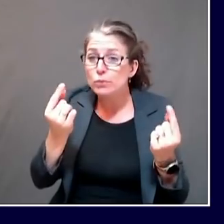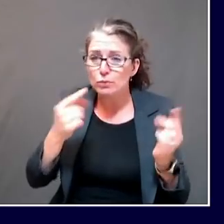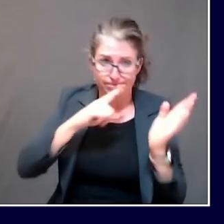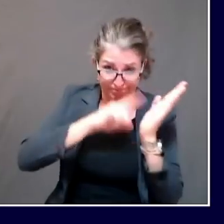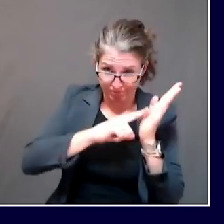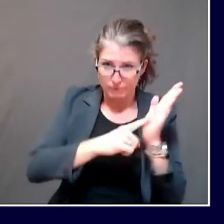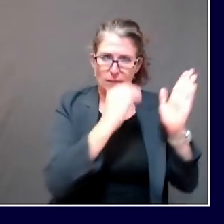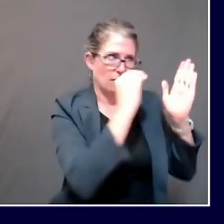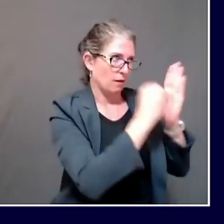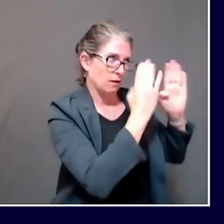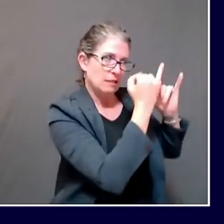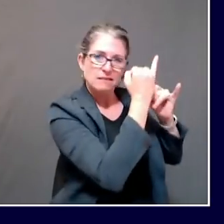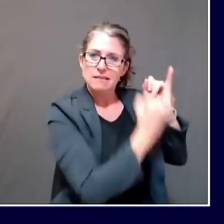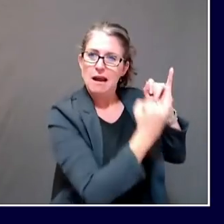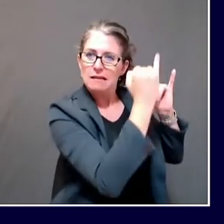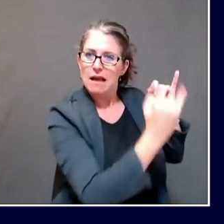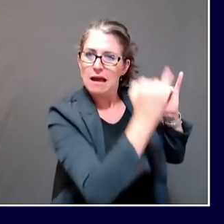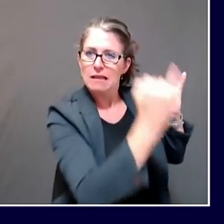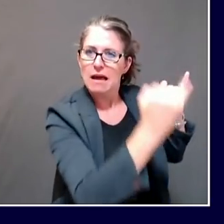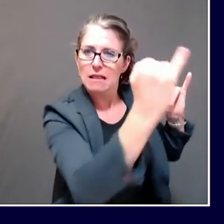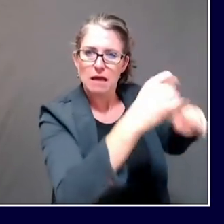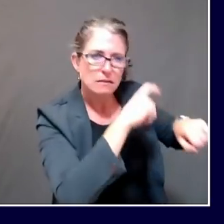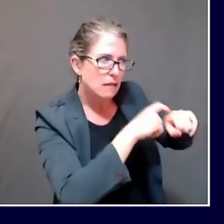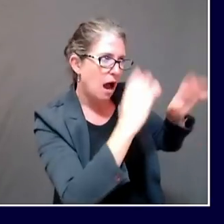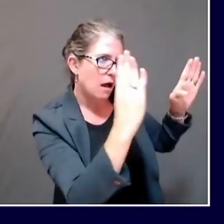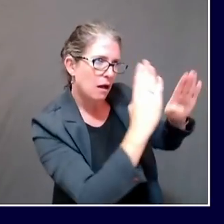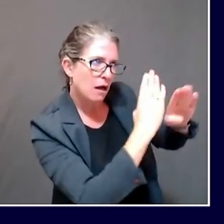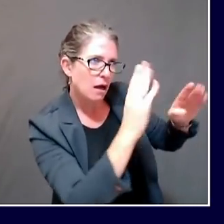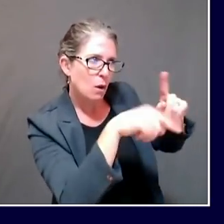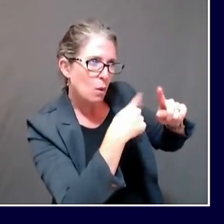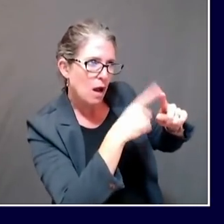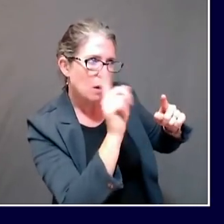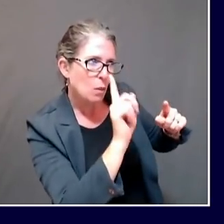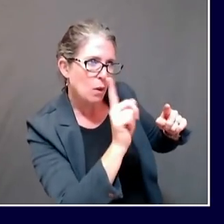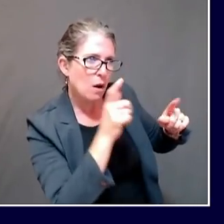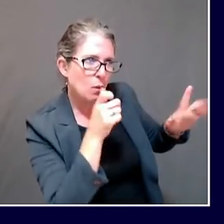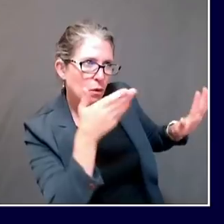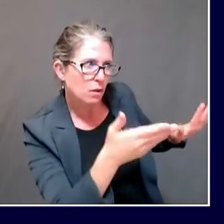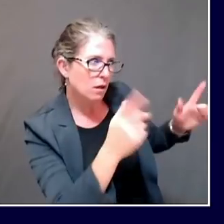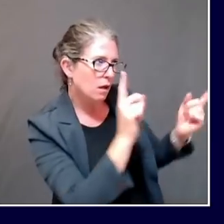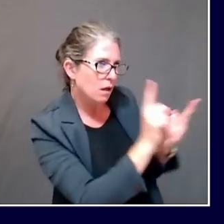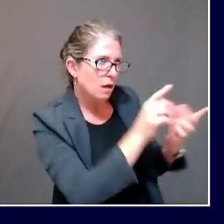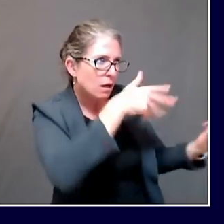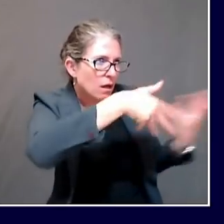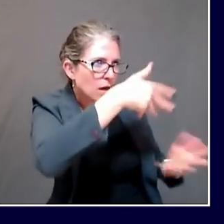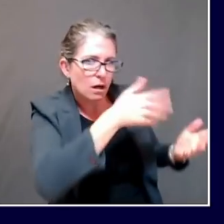scientific process goes, we may learn facts later that either prove or dispel that hypothesis.